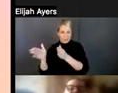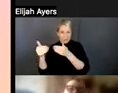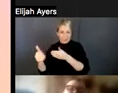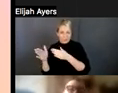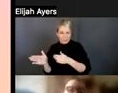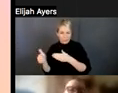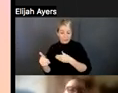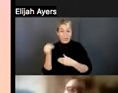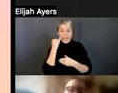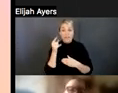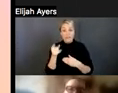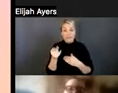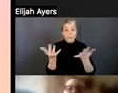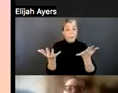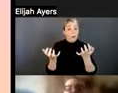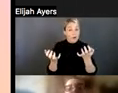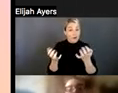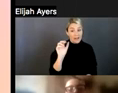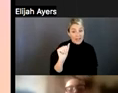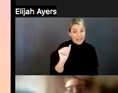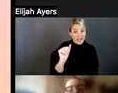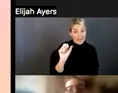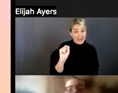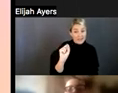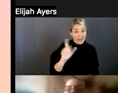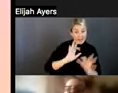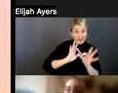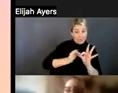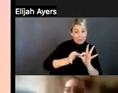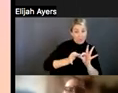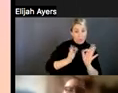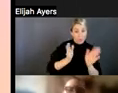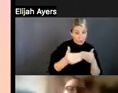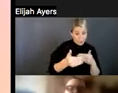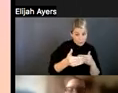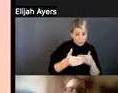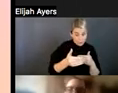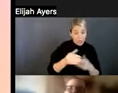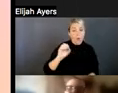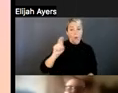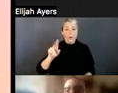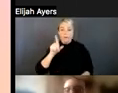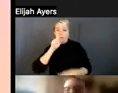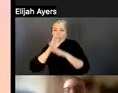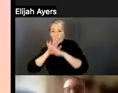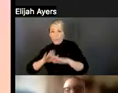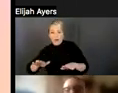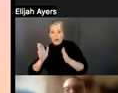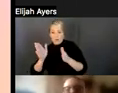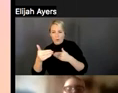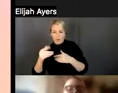in either the ASL room or in the quiet room, which basically means that you have some space to kind of sit with